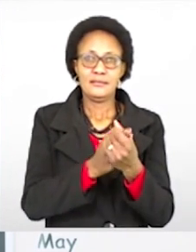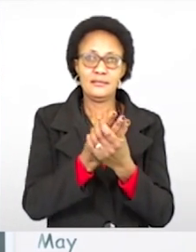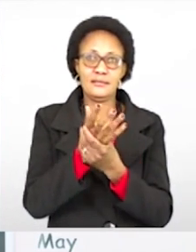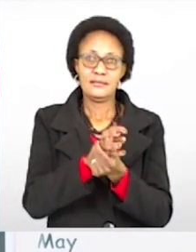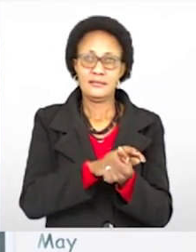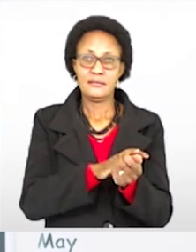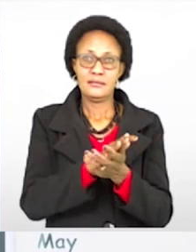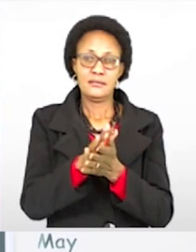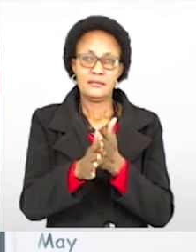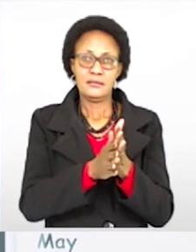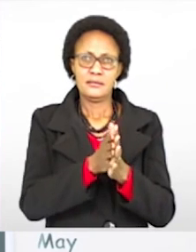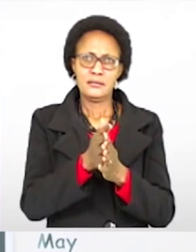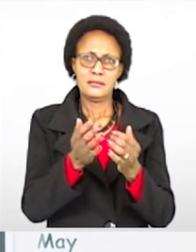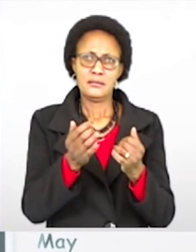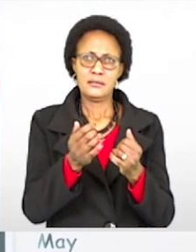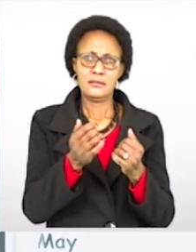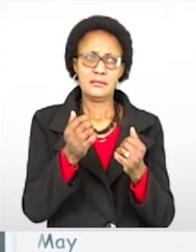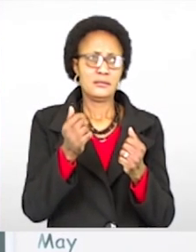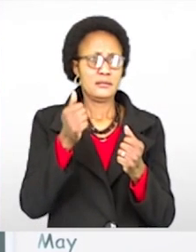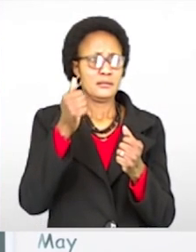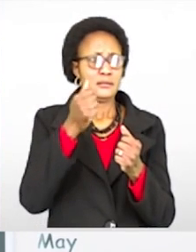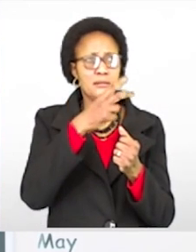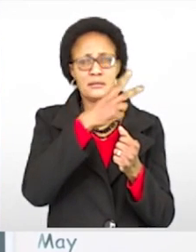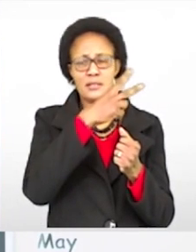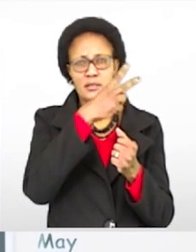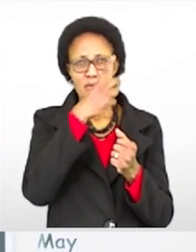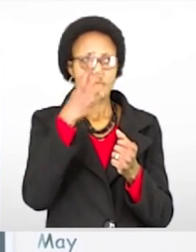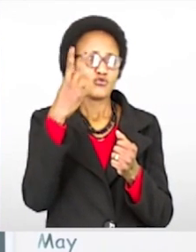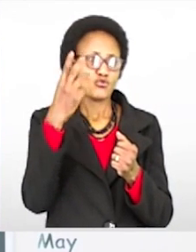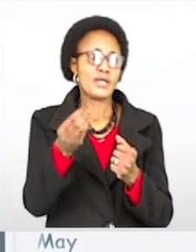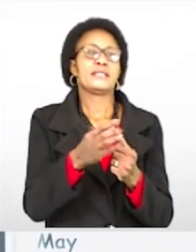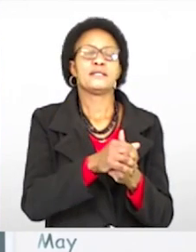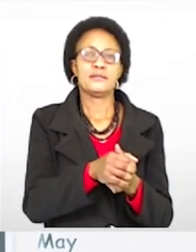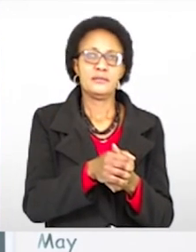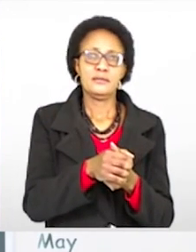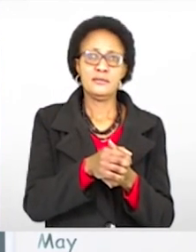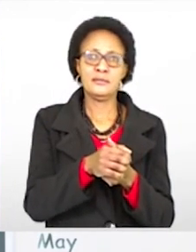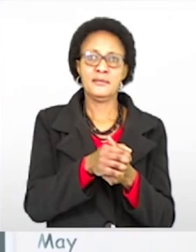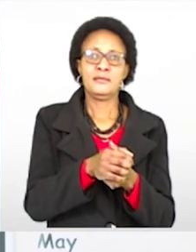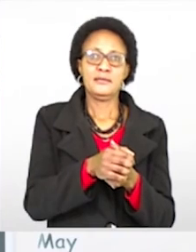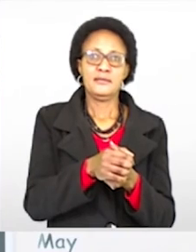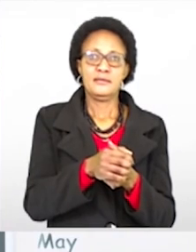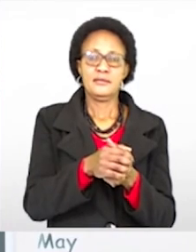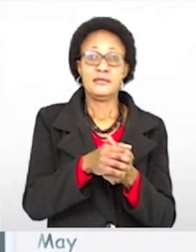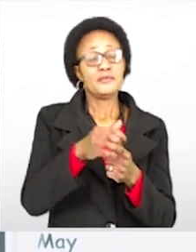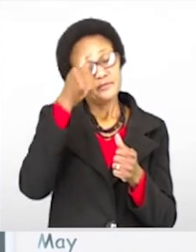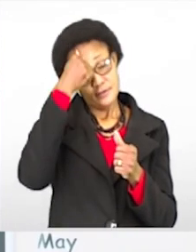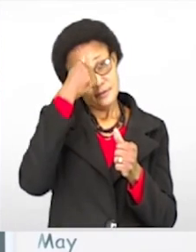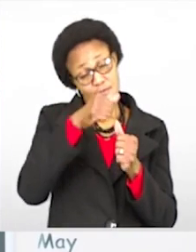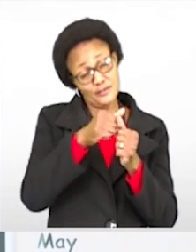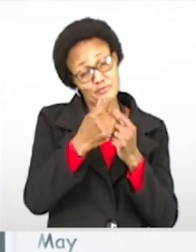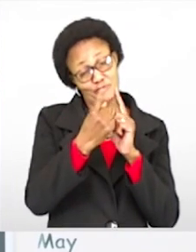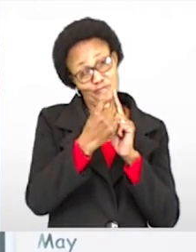number 20. Remember to dry your hands before you touch anything else, as well as to check your